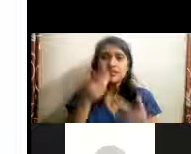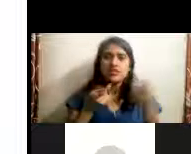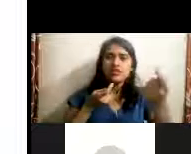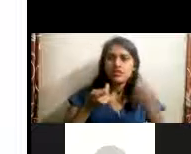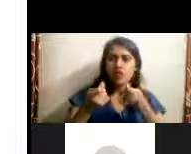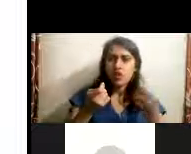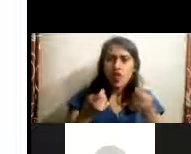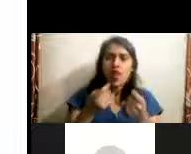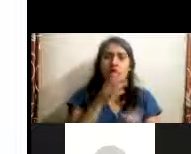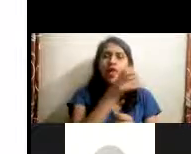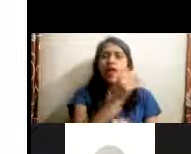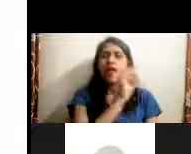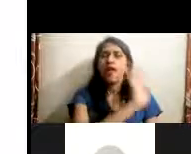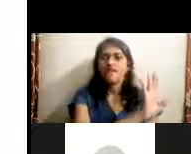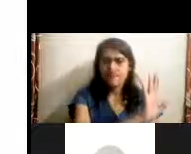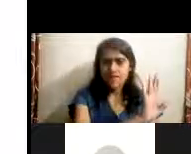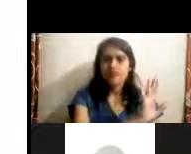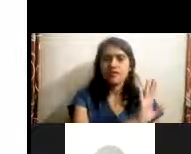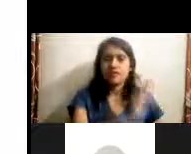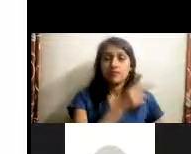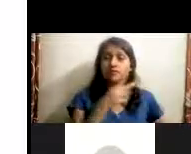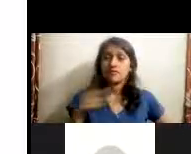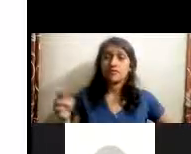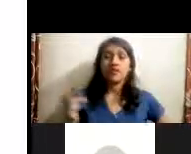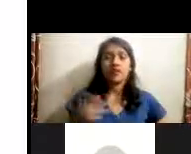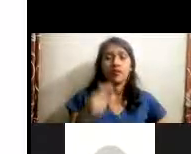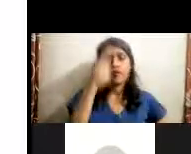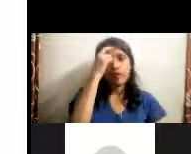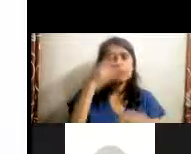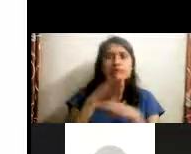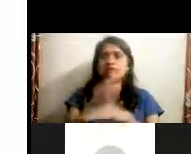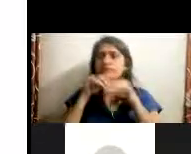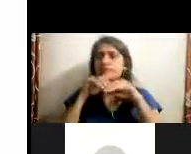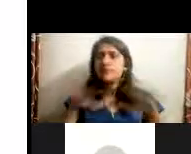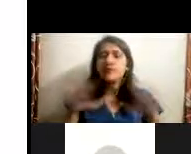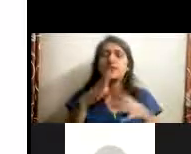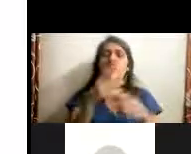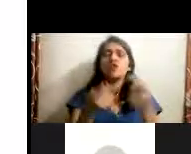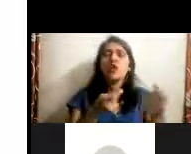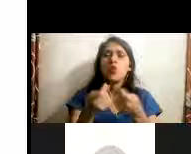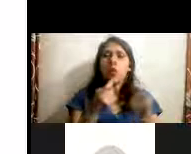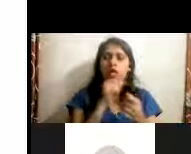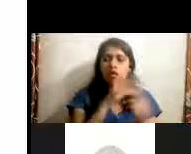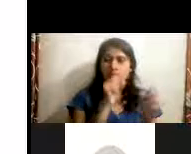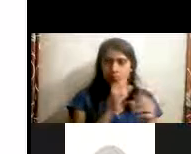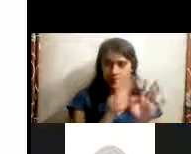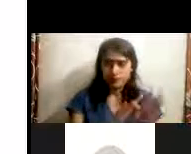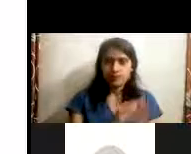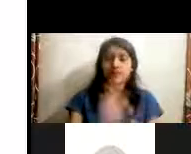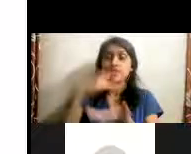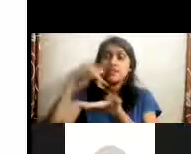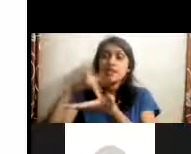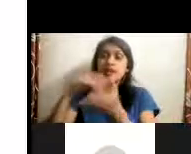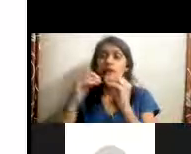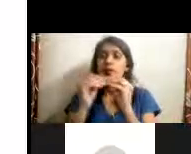for various controlling different diseases. And apart from that, we have the Central Bureau of Health